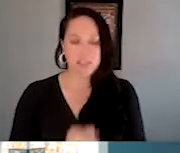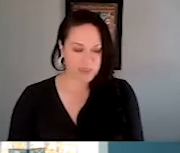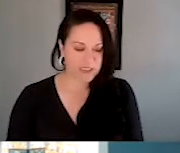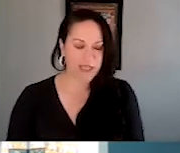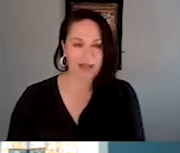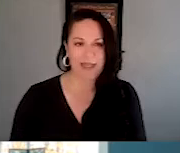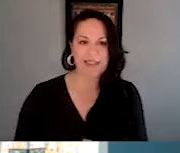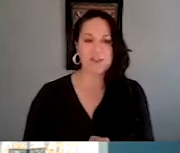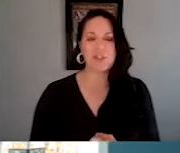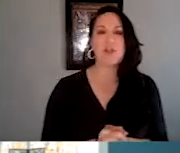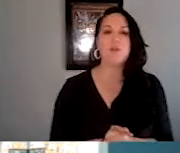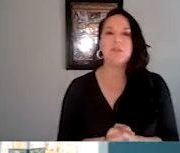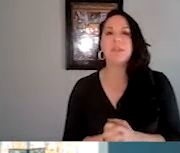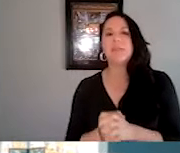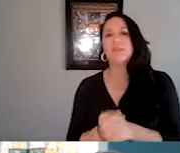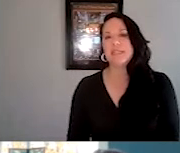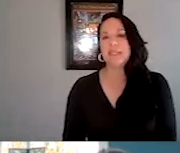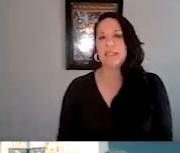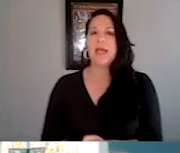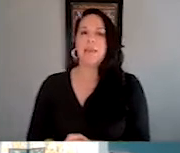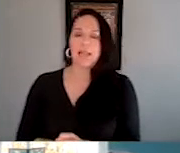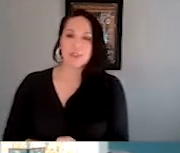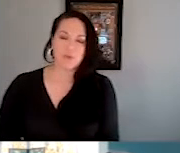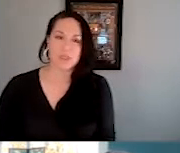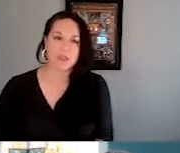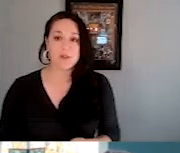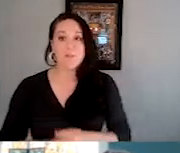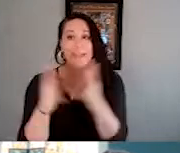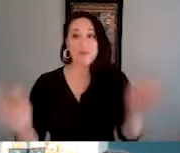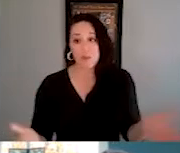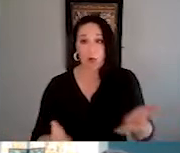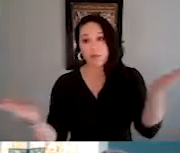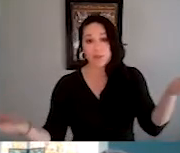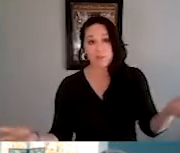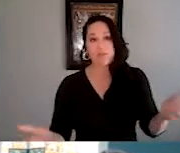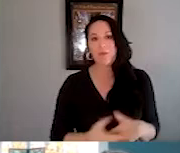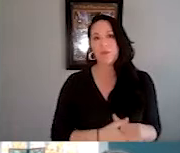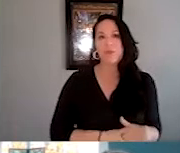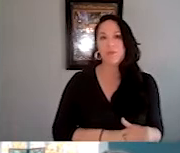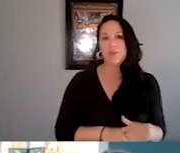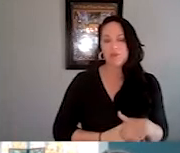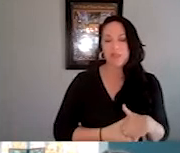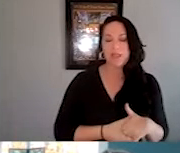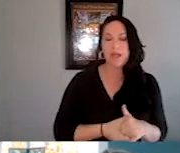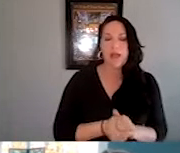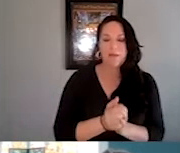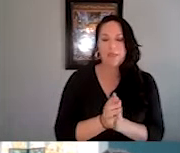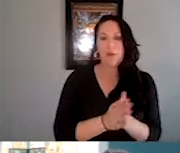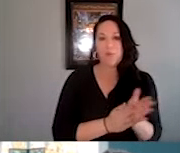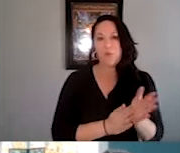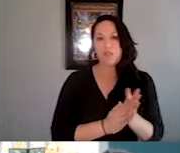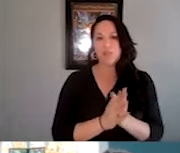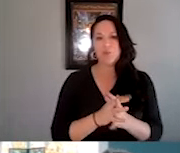So a little history lesson, just to go through some of the things we've seen in the last few years. Many of you, all of you should be familiar with the prescription